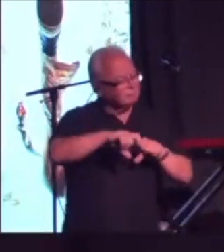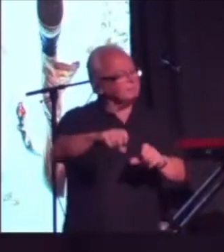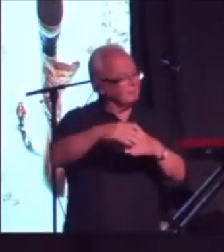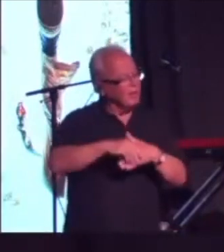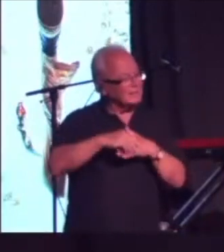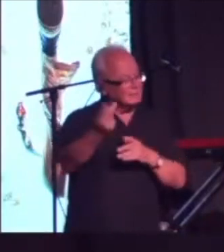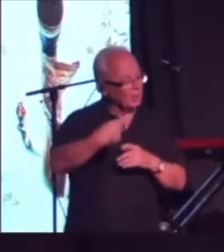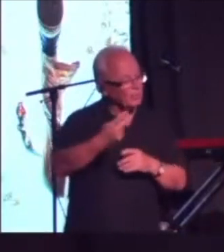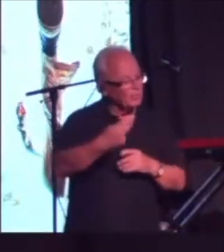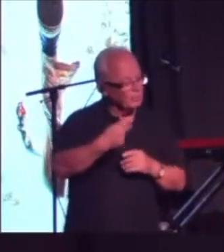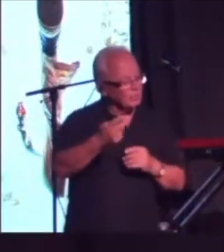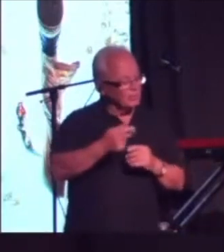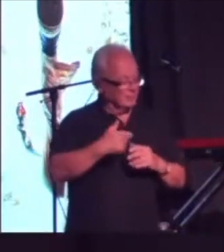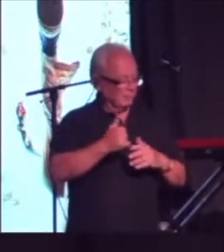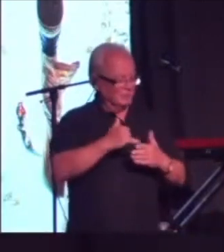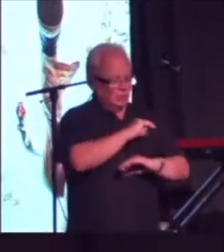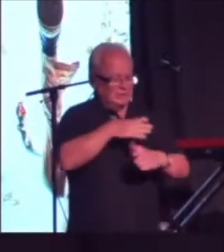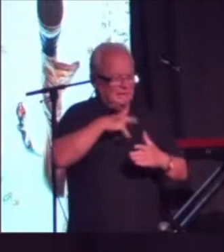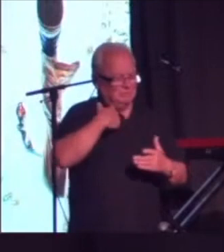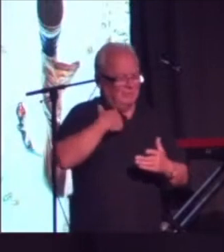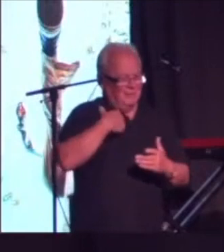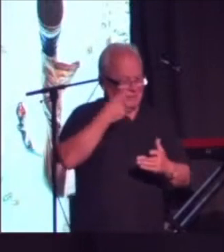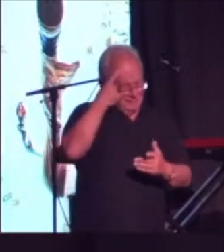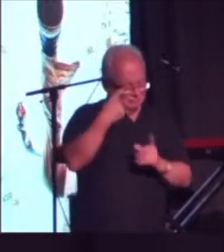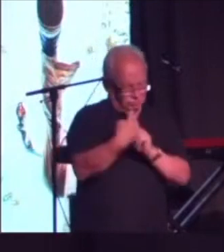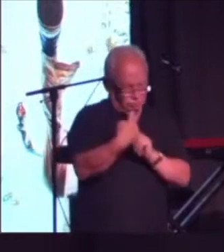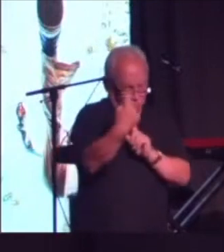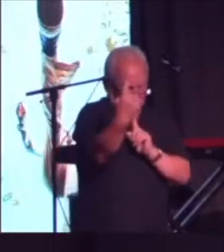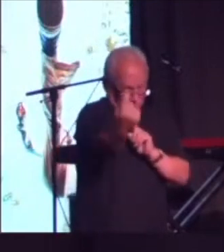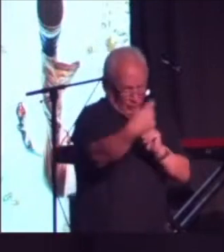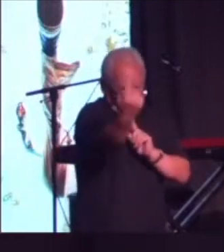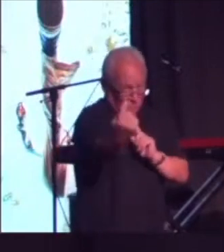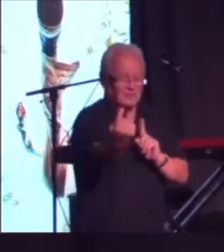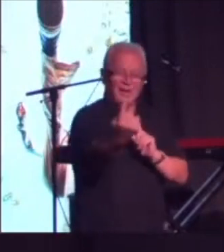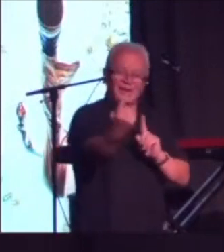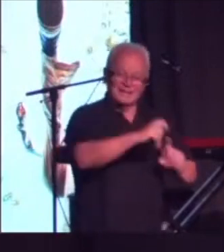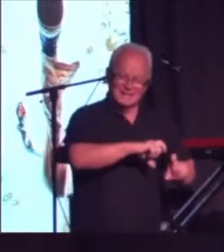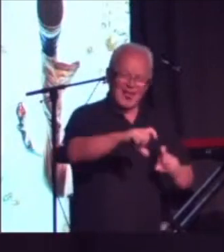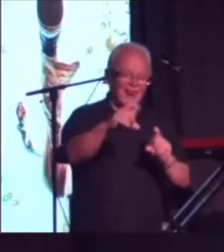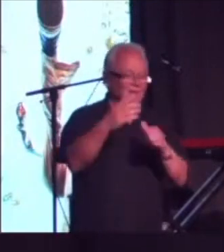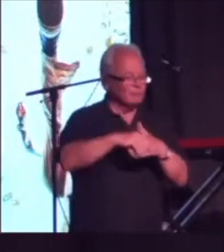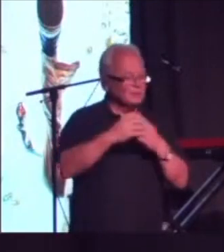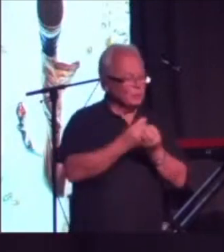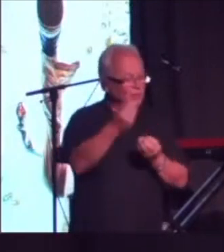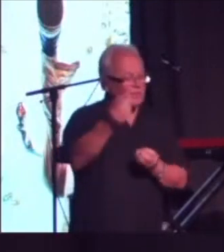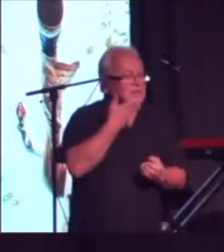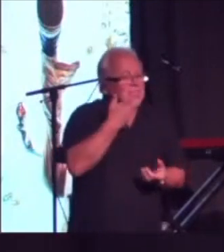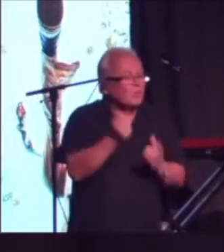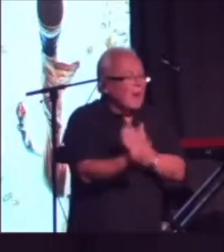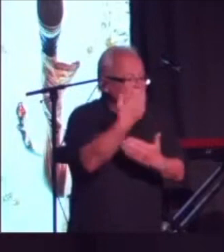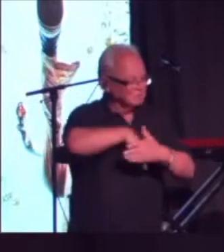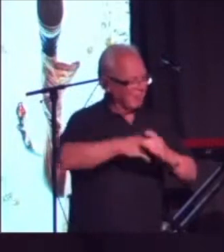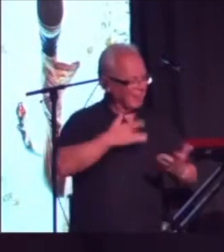when you're not so necessary anymore, when you're not the lifeline anymore, when they can stand on their own feet, will you still be a friend? Will you celebrate